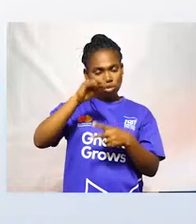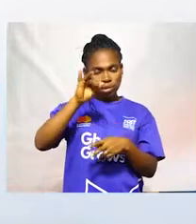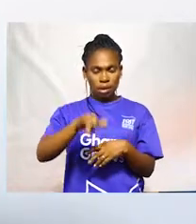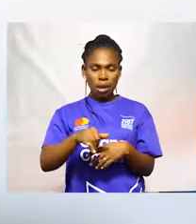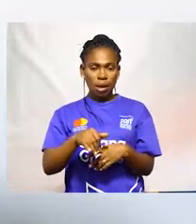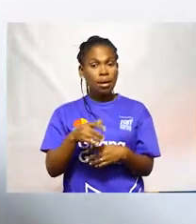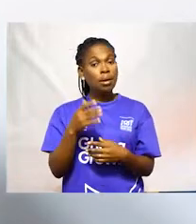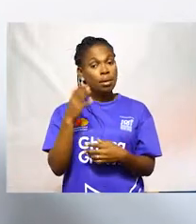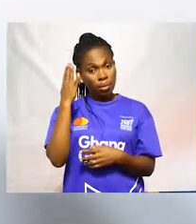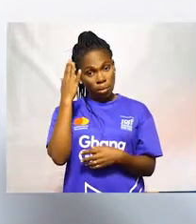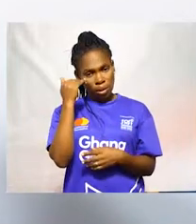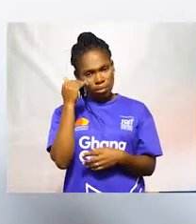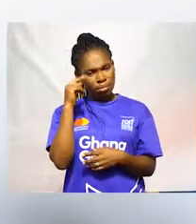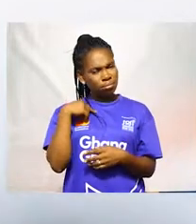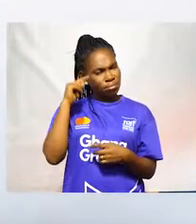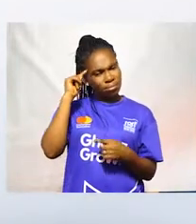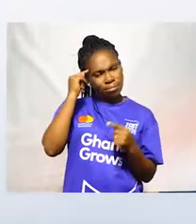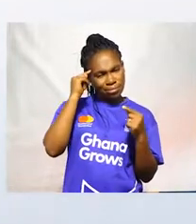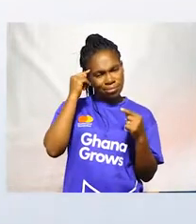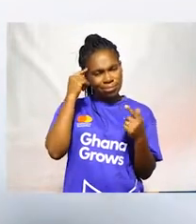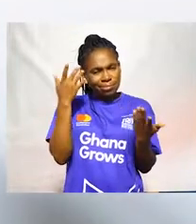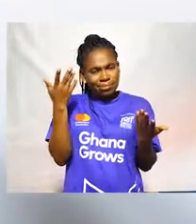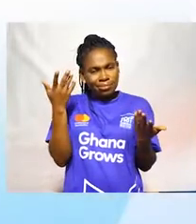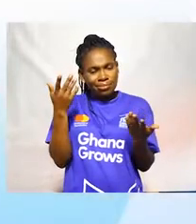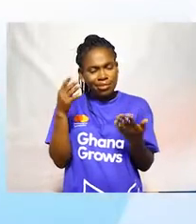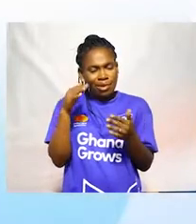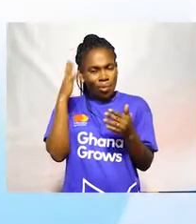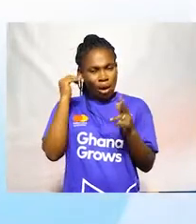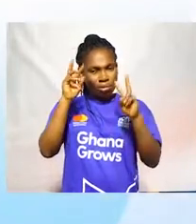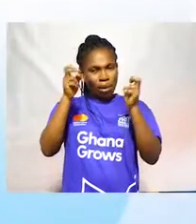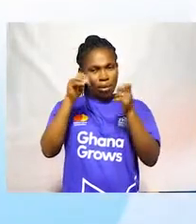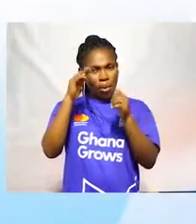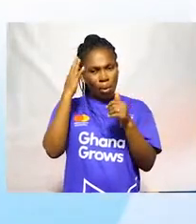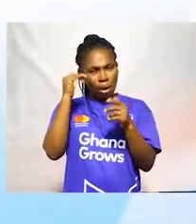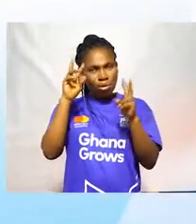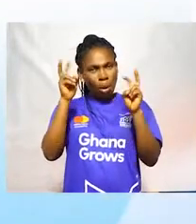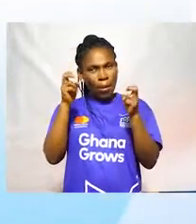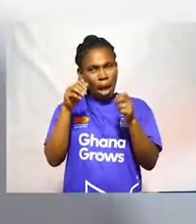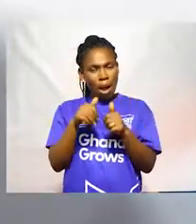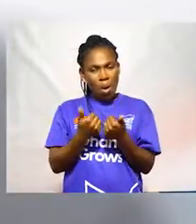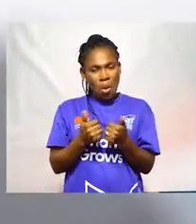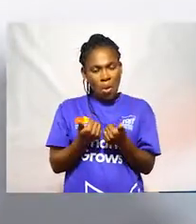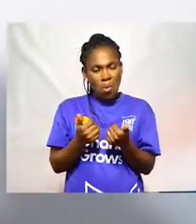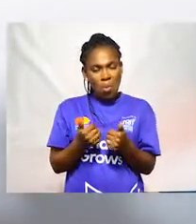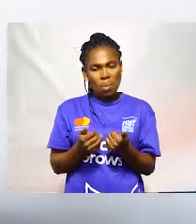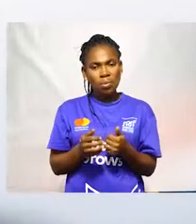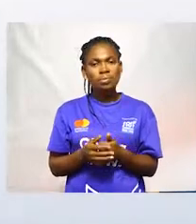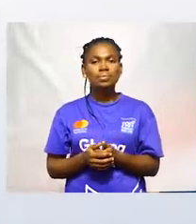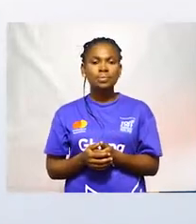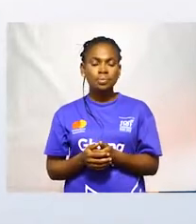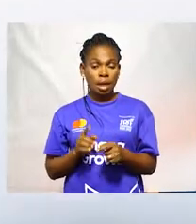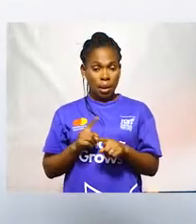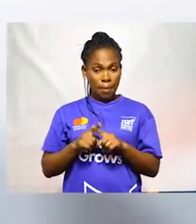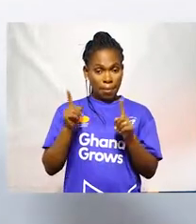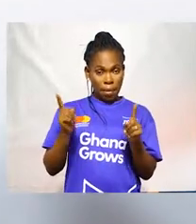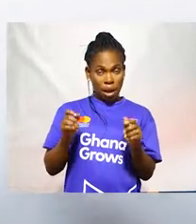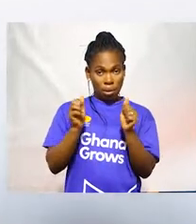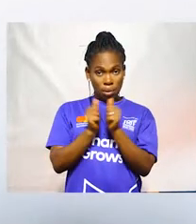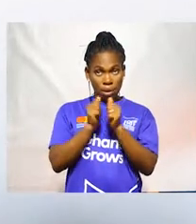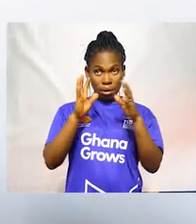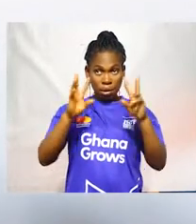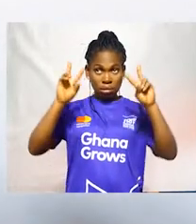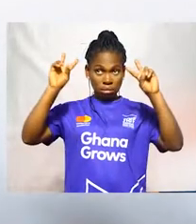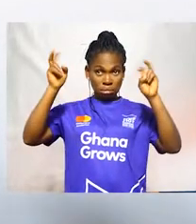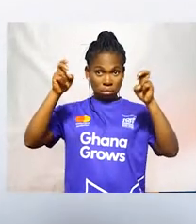because I was wondering, you know me as this is who I am, but you came up with this. But I said,